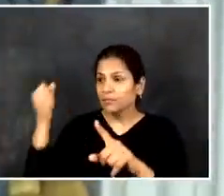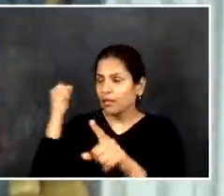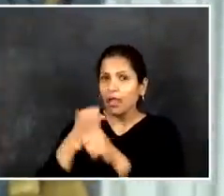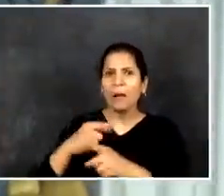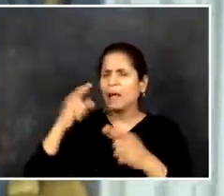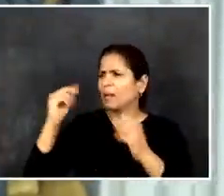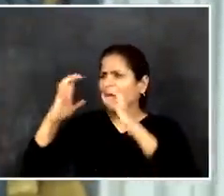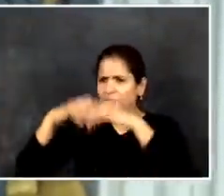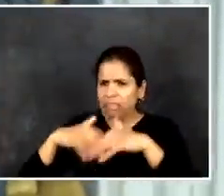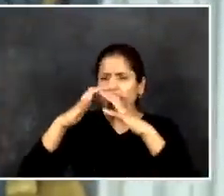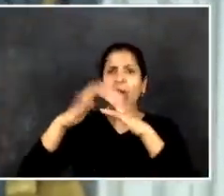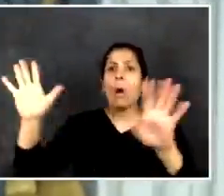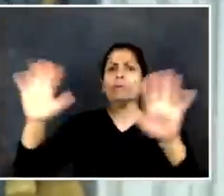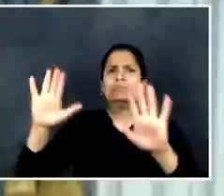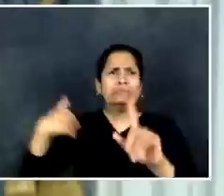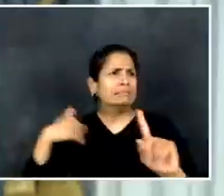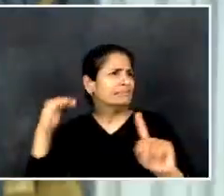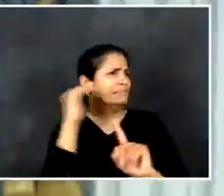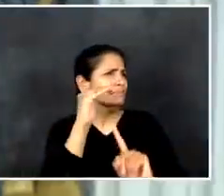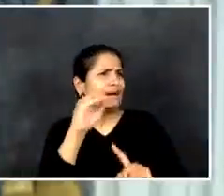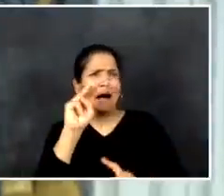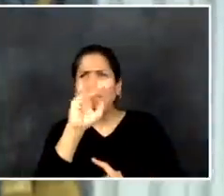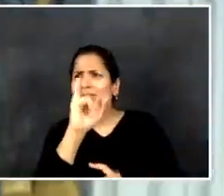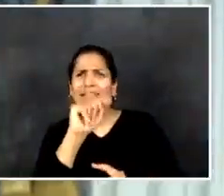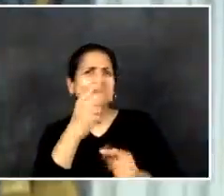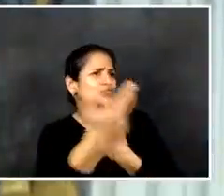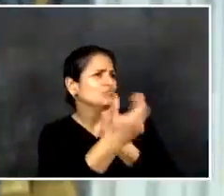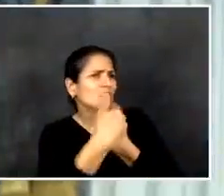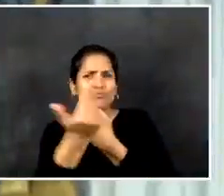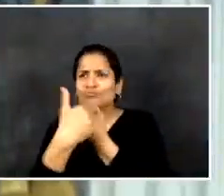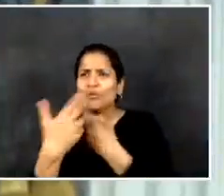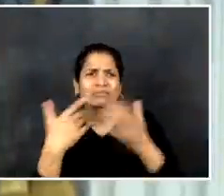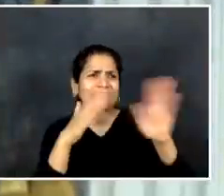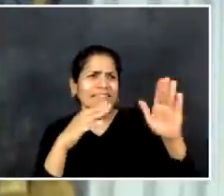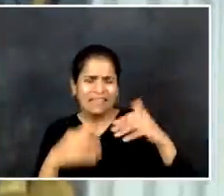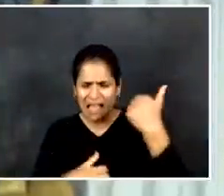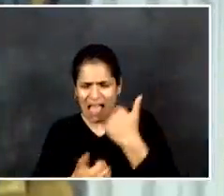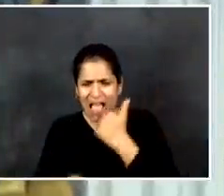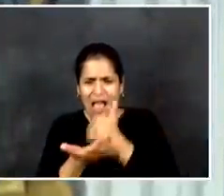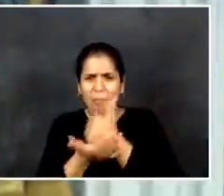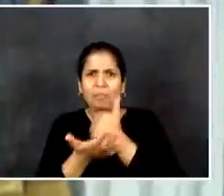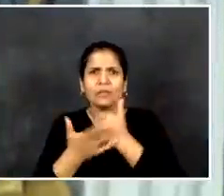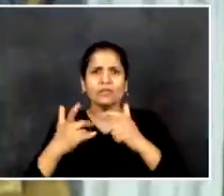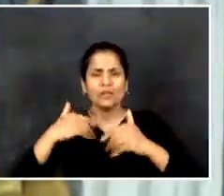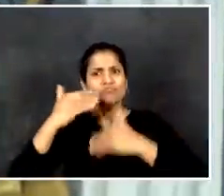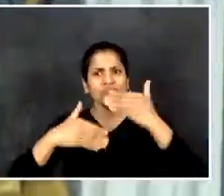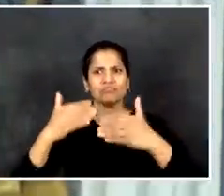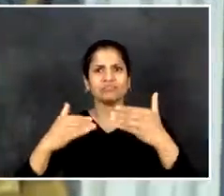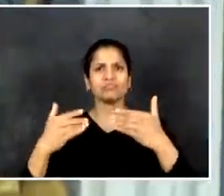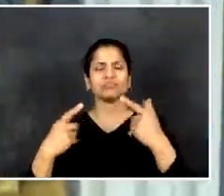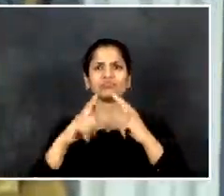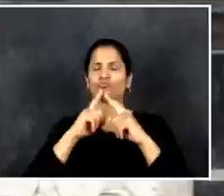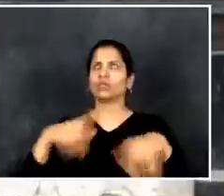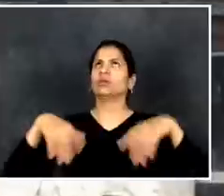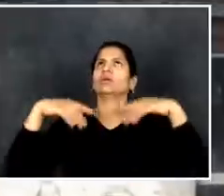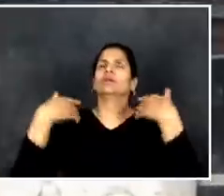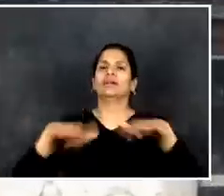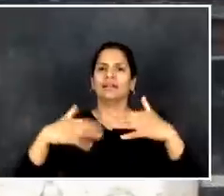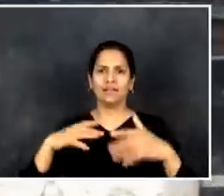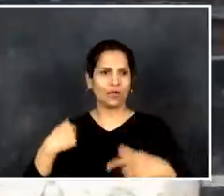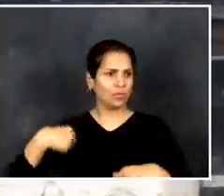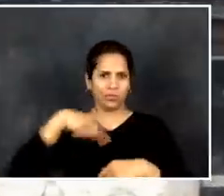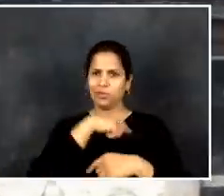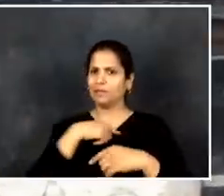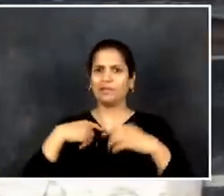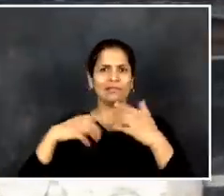So it was a lot of real kind of competitive cooperation between a lot of really smart people. Yeah. I love that, and it reminds me of things